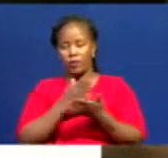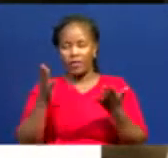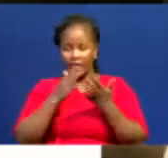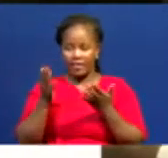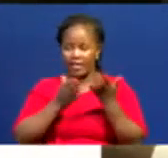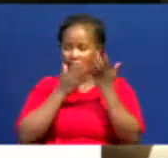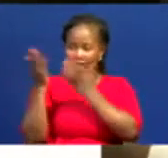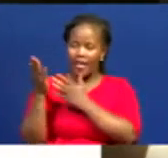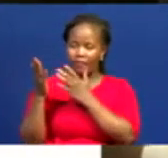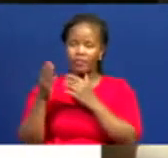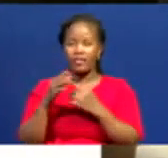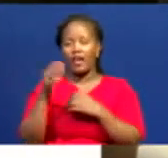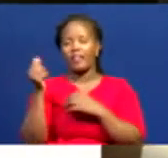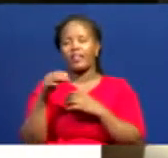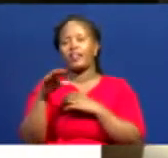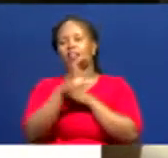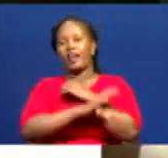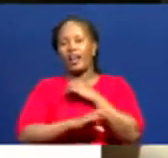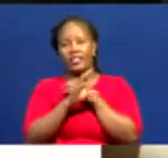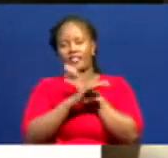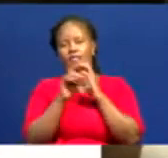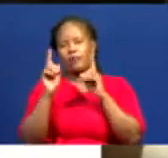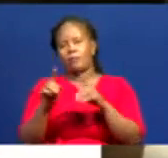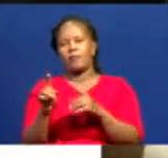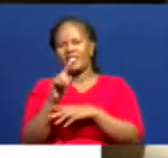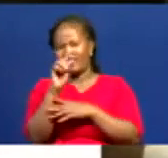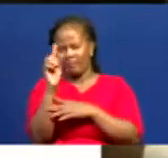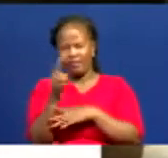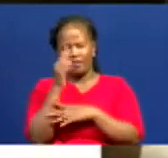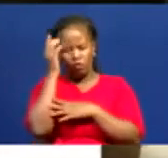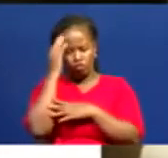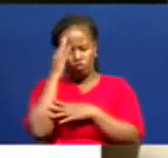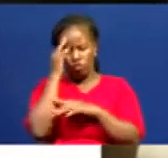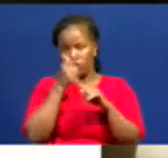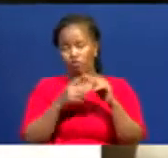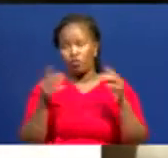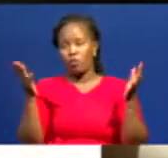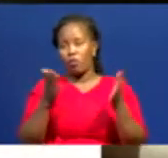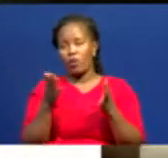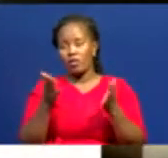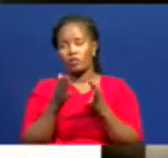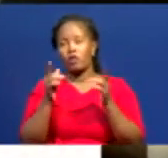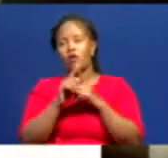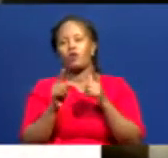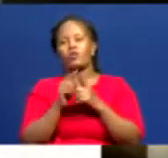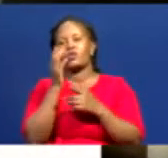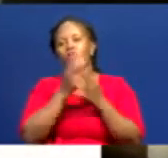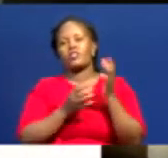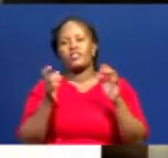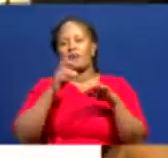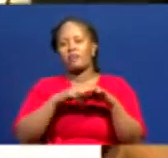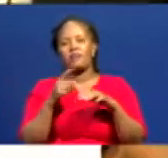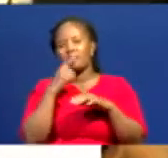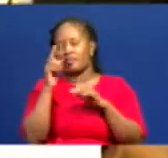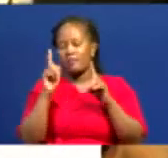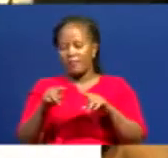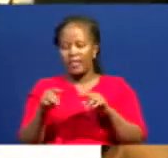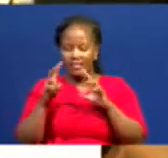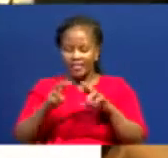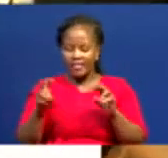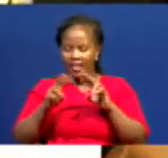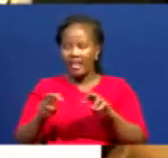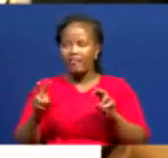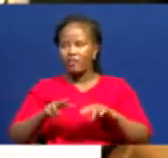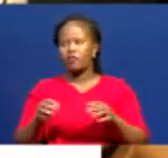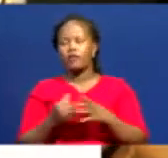and it was tested by an accredited body in the country of origin, they subjected to a retesting or inspection. But you see,